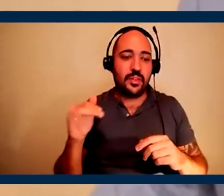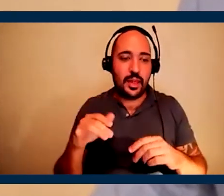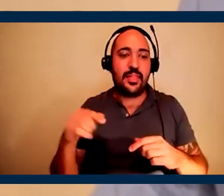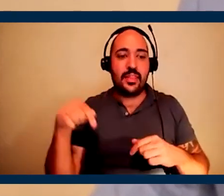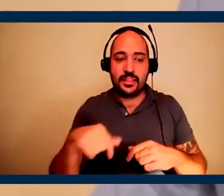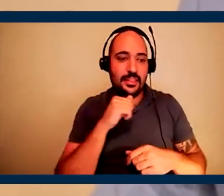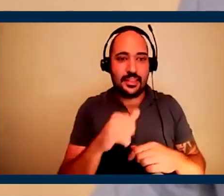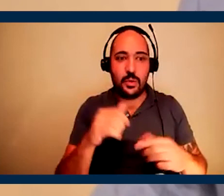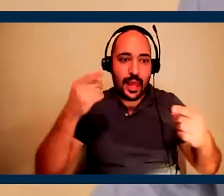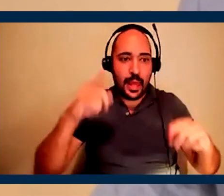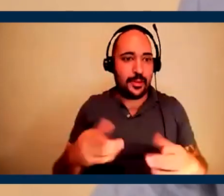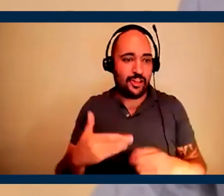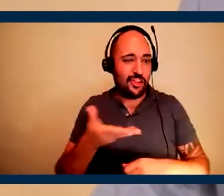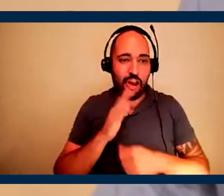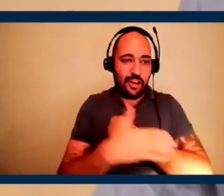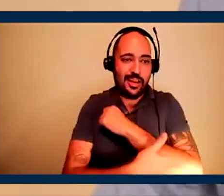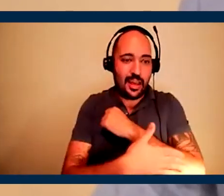this is not going to happen here in our county.